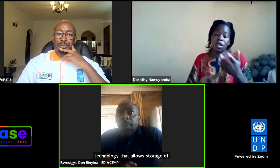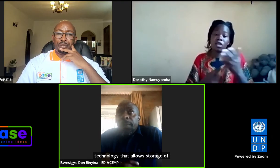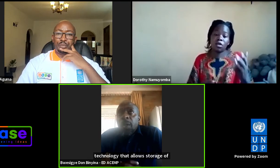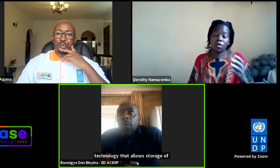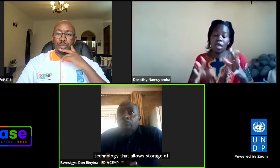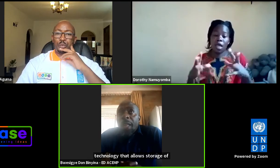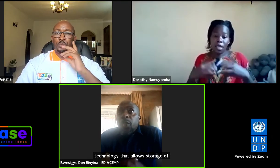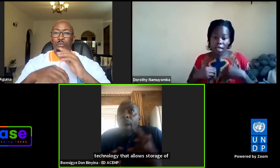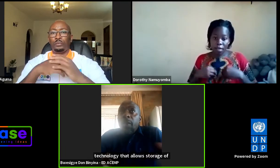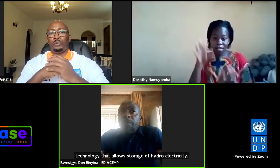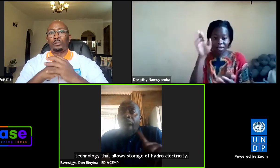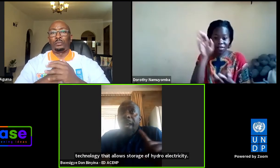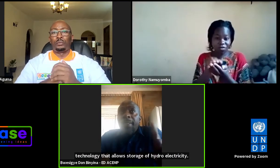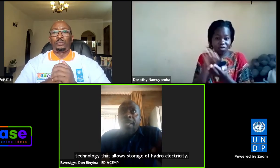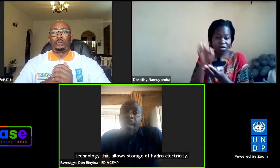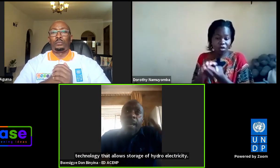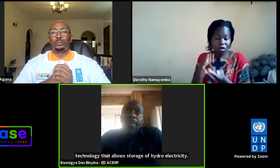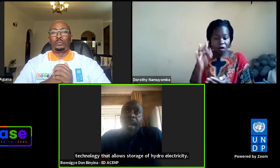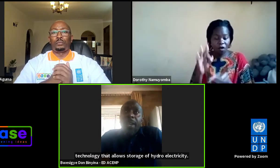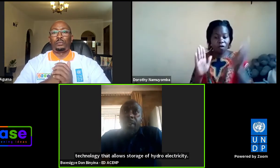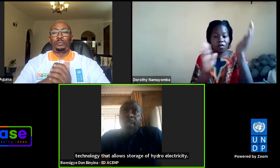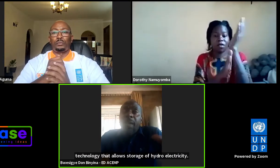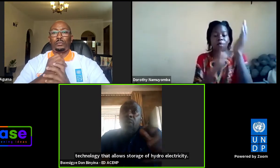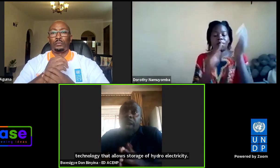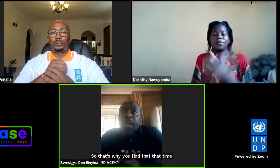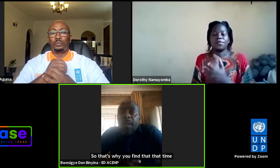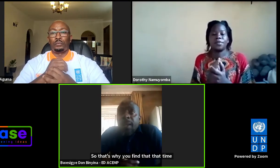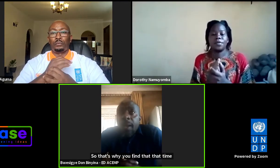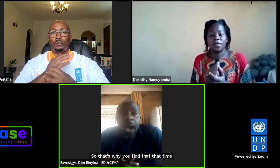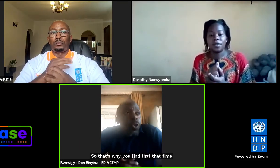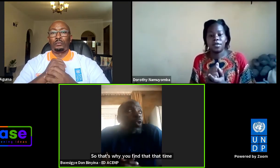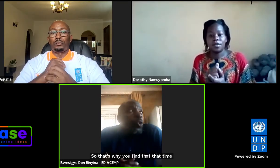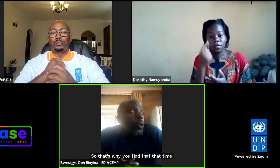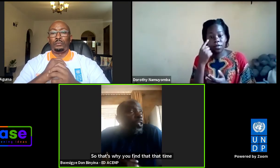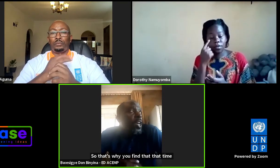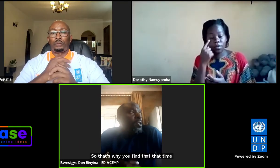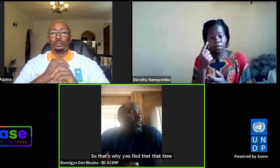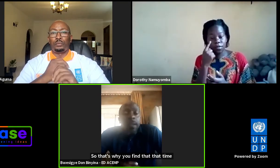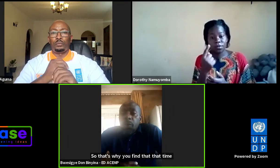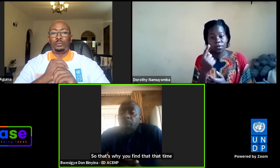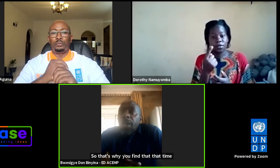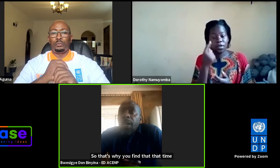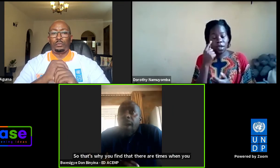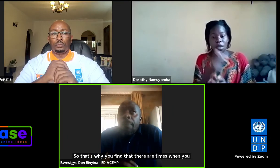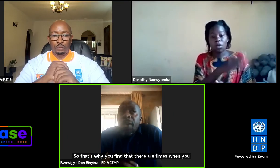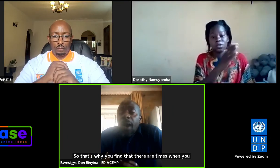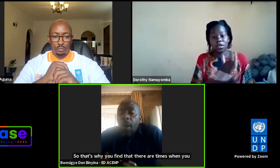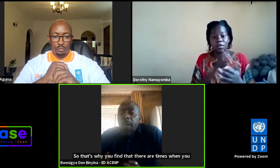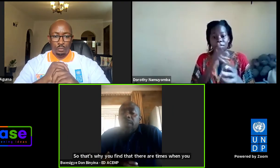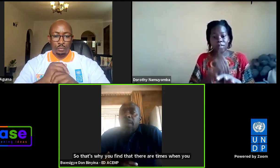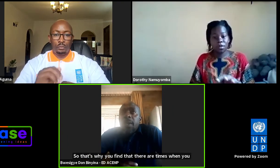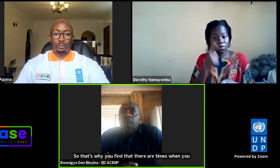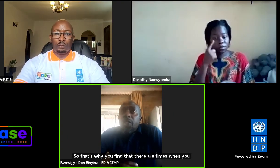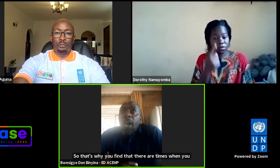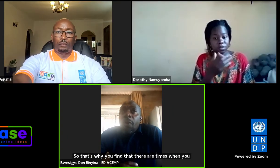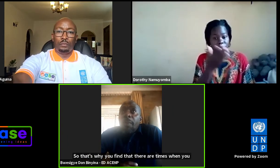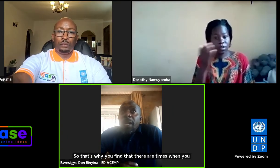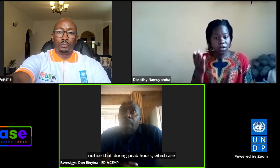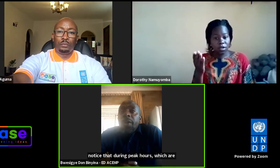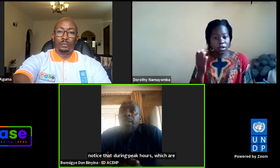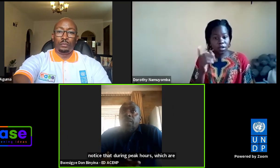electricity. So that's why you find that there are times when you notice that during peak hours, which